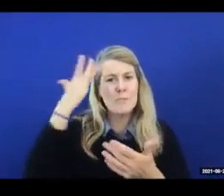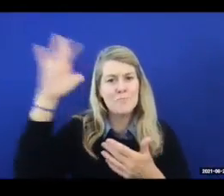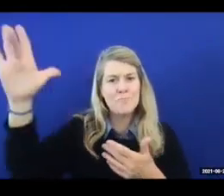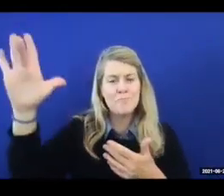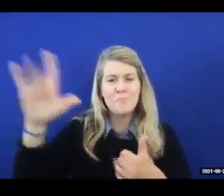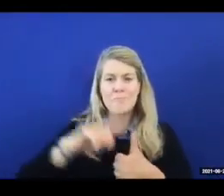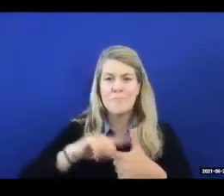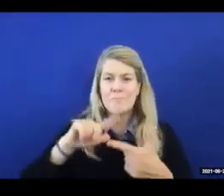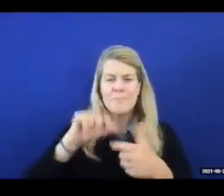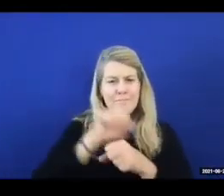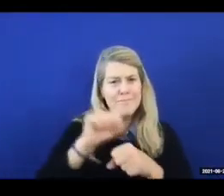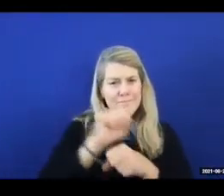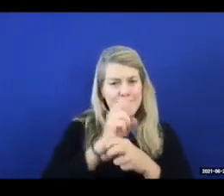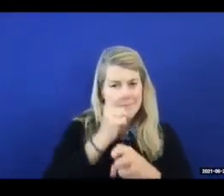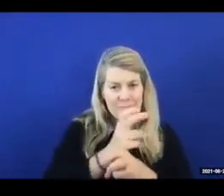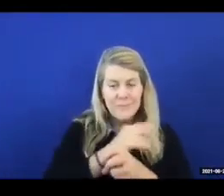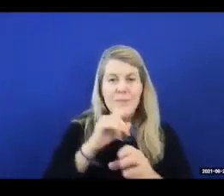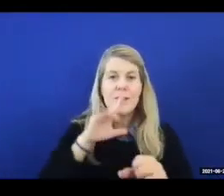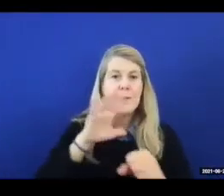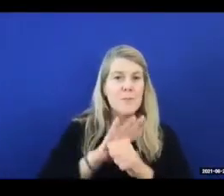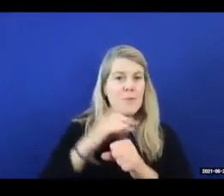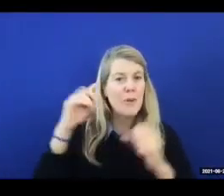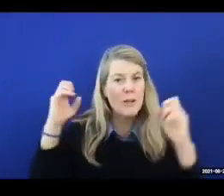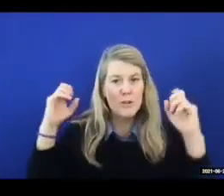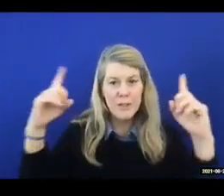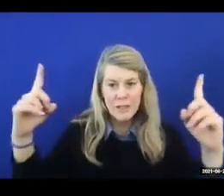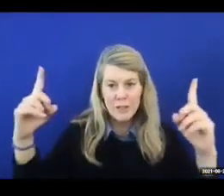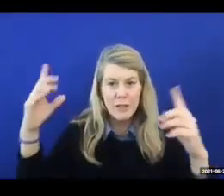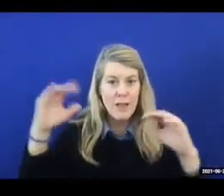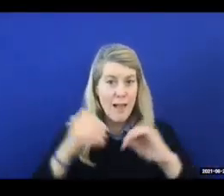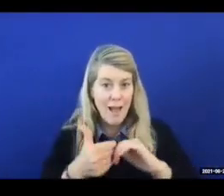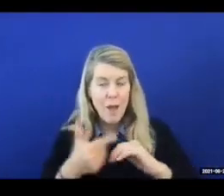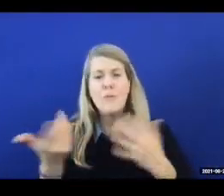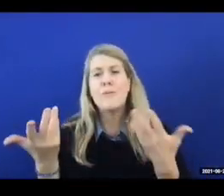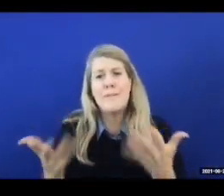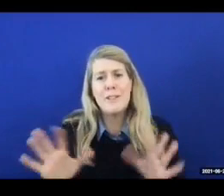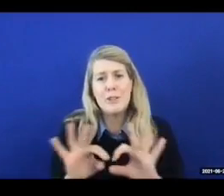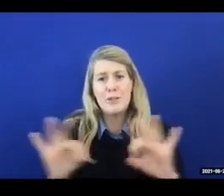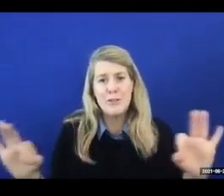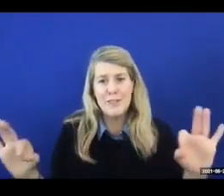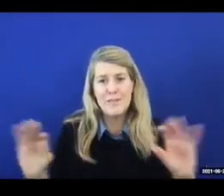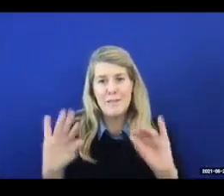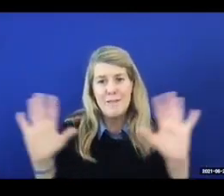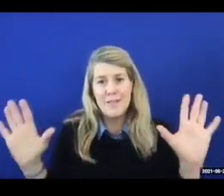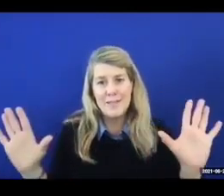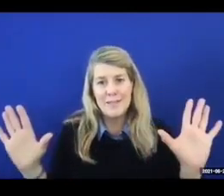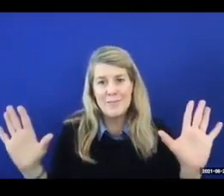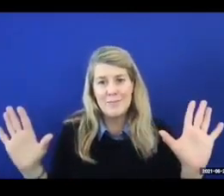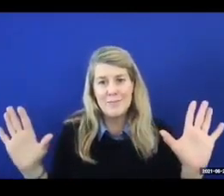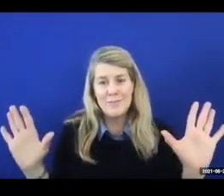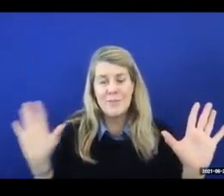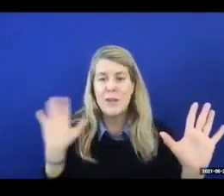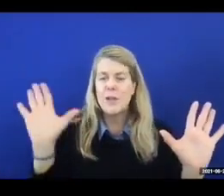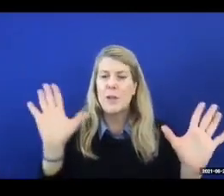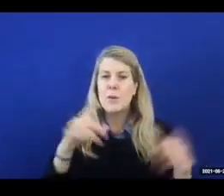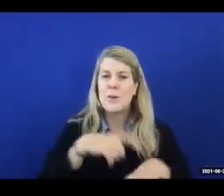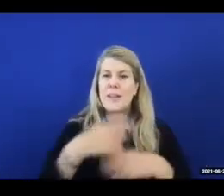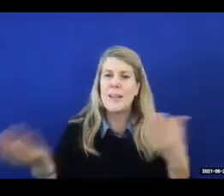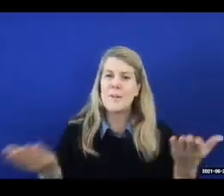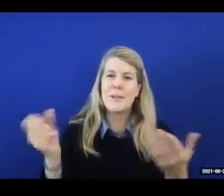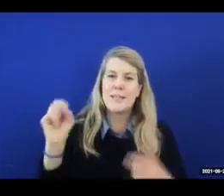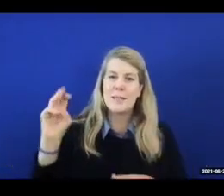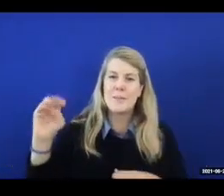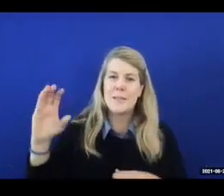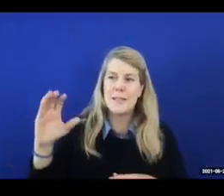work ethics, and commitment to their education by completing their degrees. During your time with us at Santa Monica